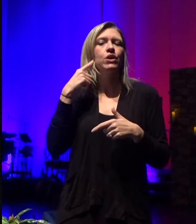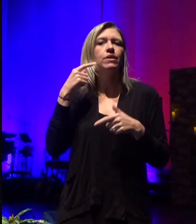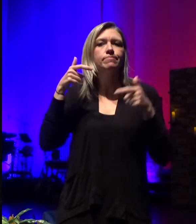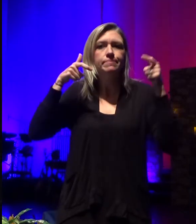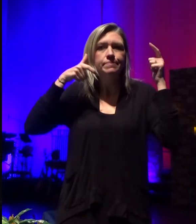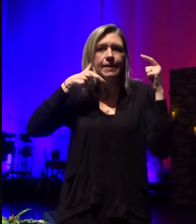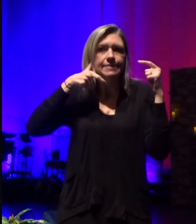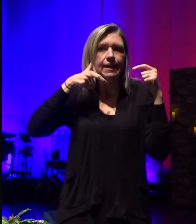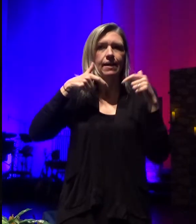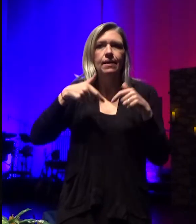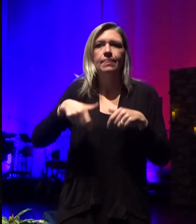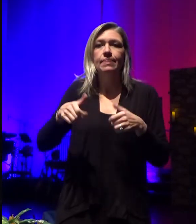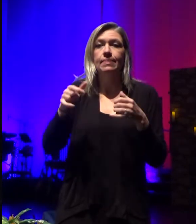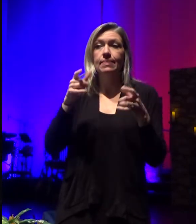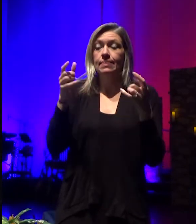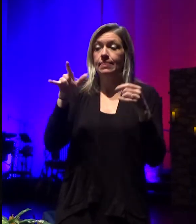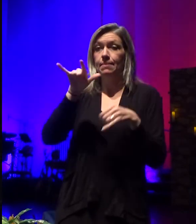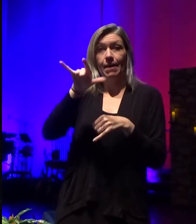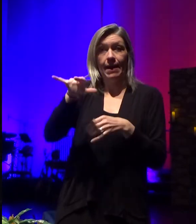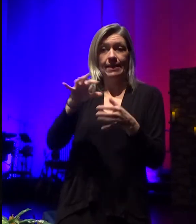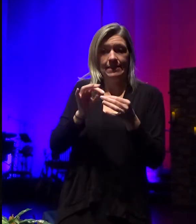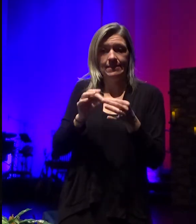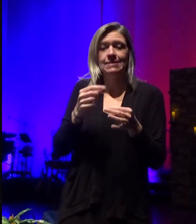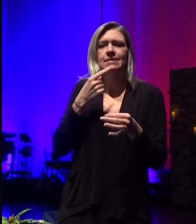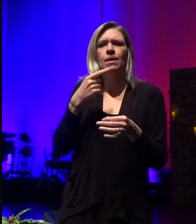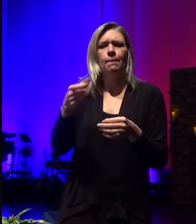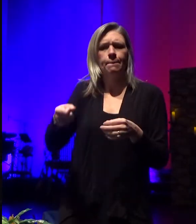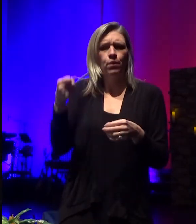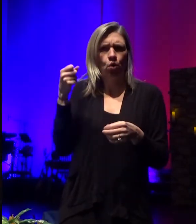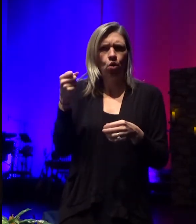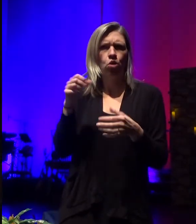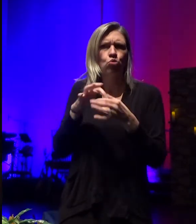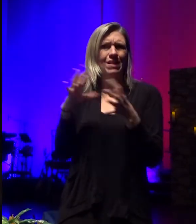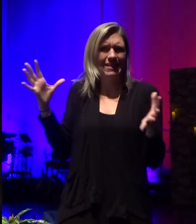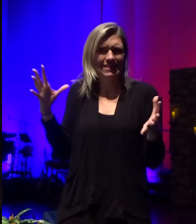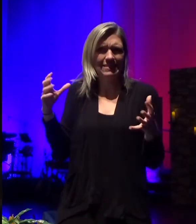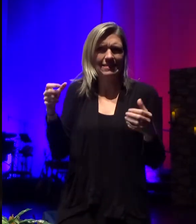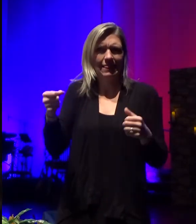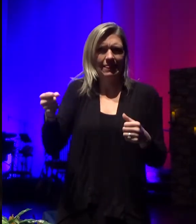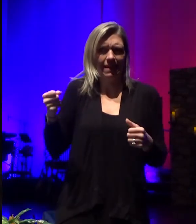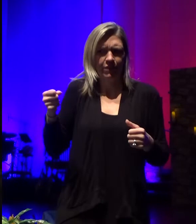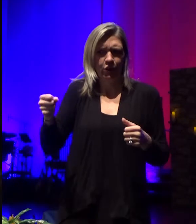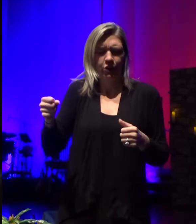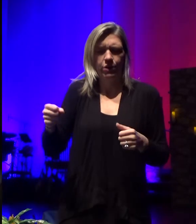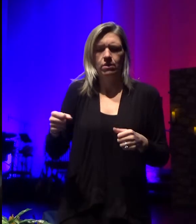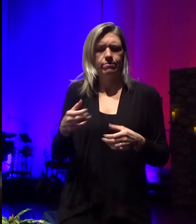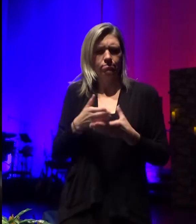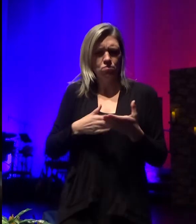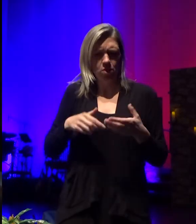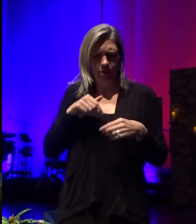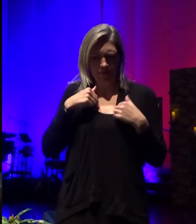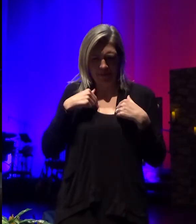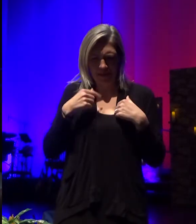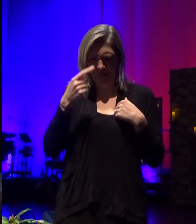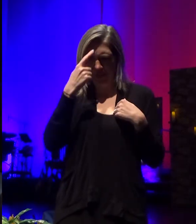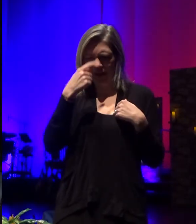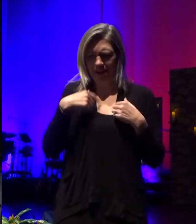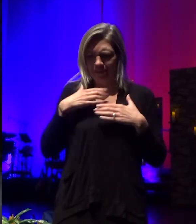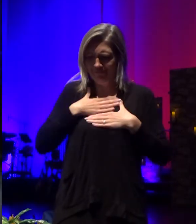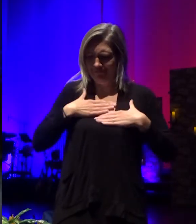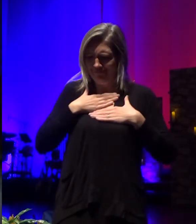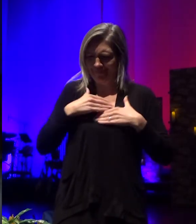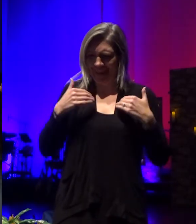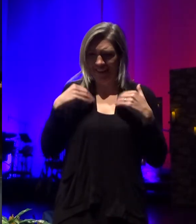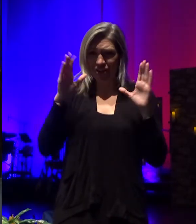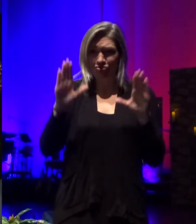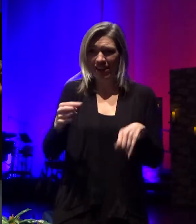headset the pilot behind me say, okay, pull the release lever, pull the release mechanism lever. And a part of me in that instant thought, I'm having a great time as